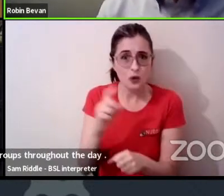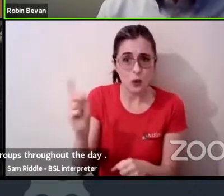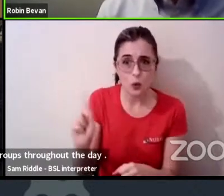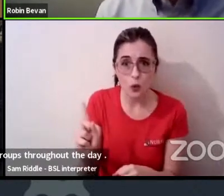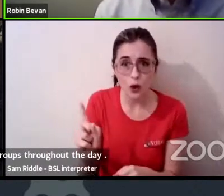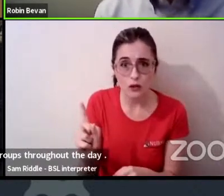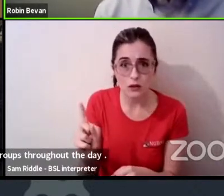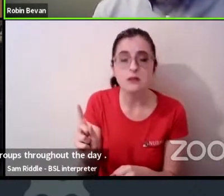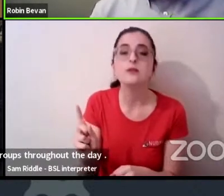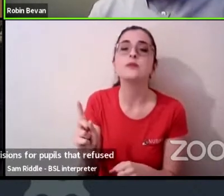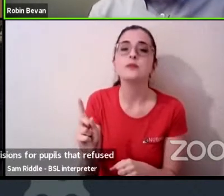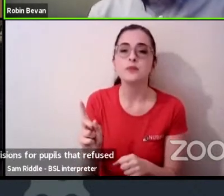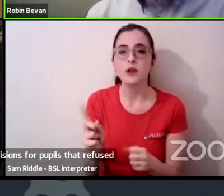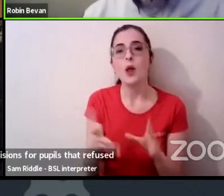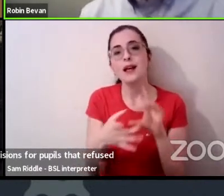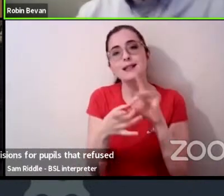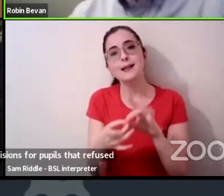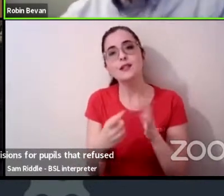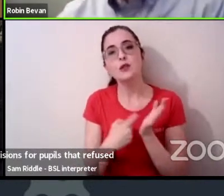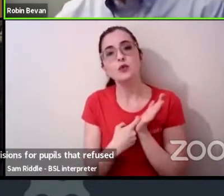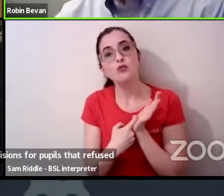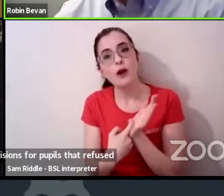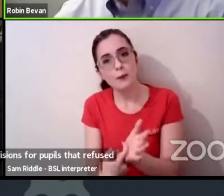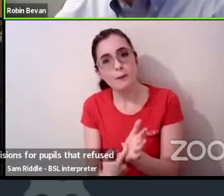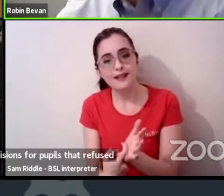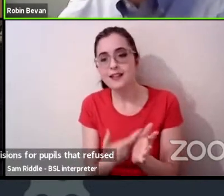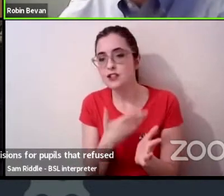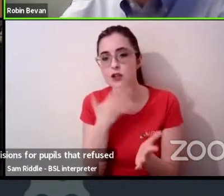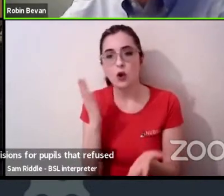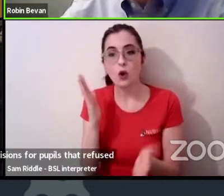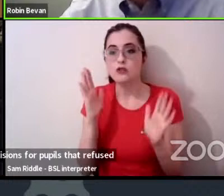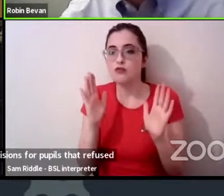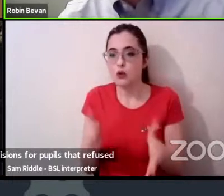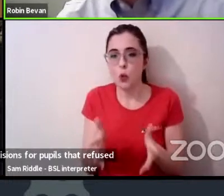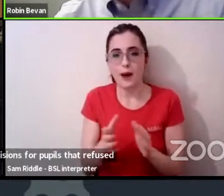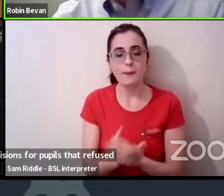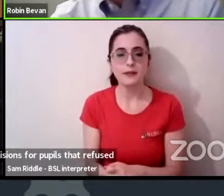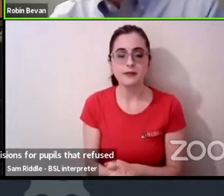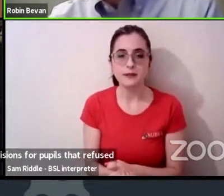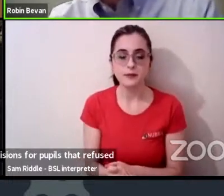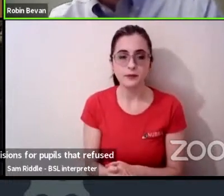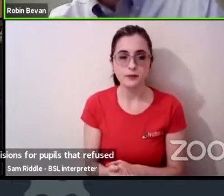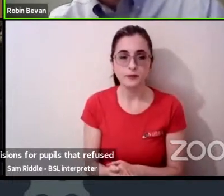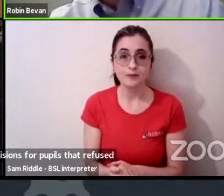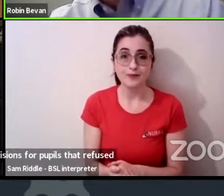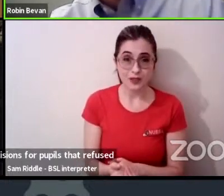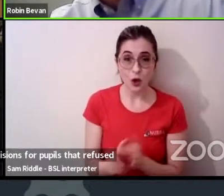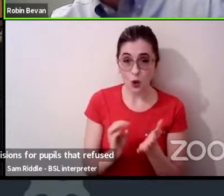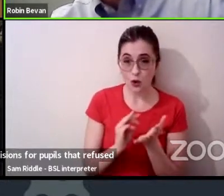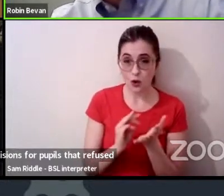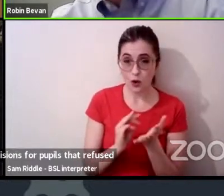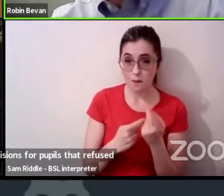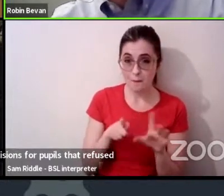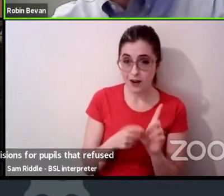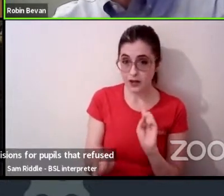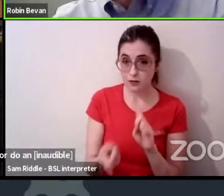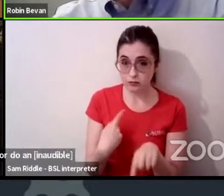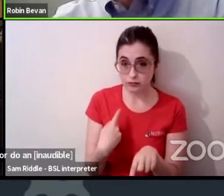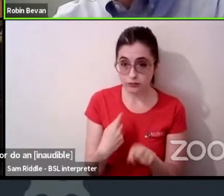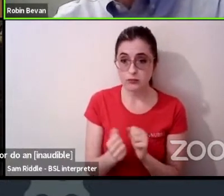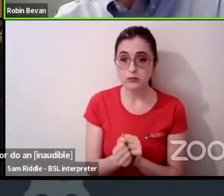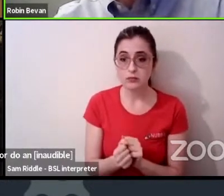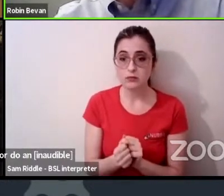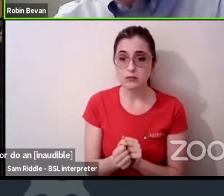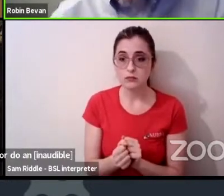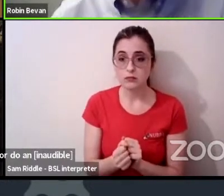as opposed to the requirement, as opposed to it being mandatory. So Mary, if you could pick up some of those themes and